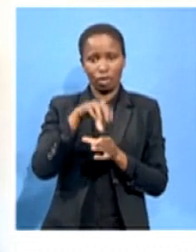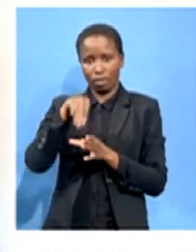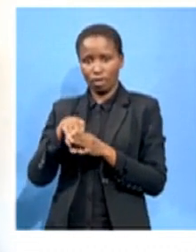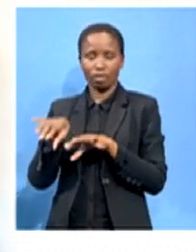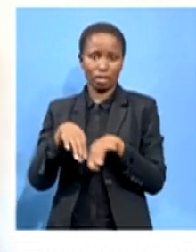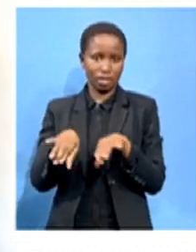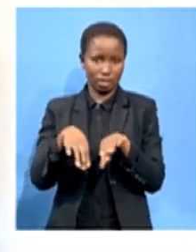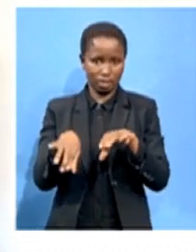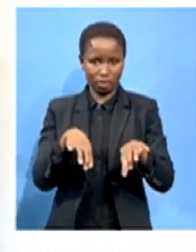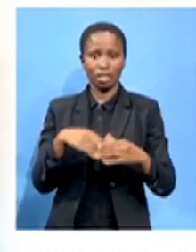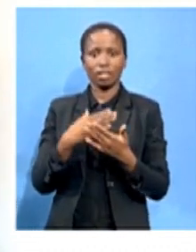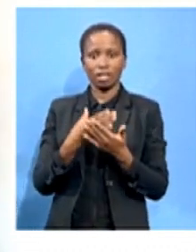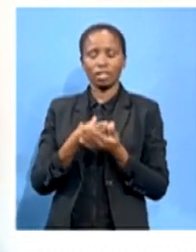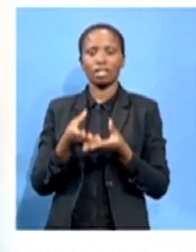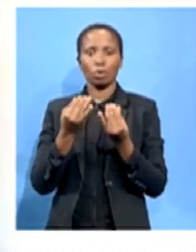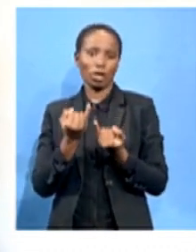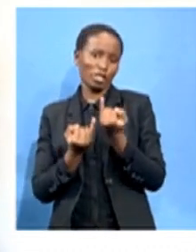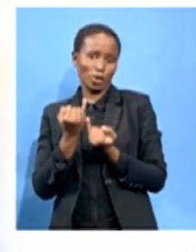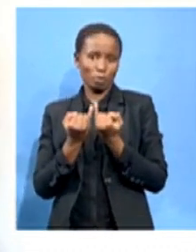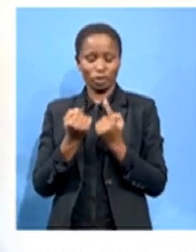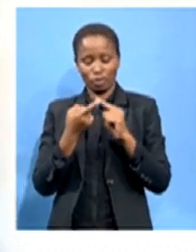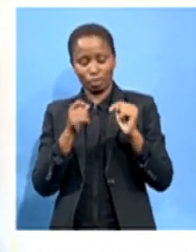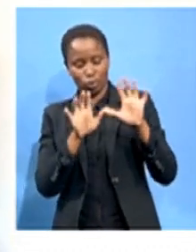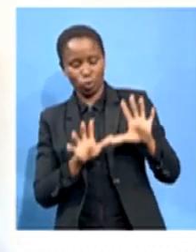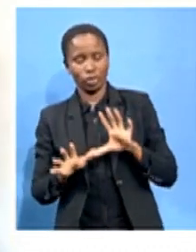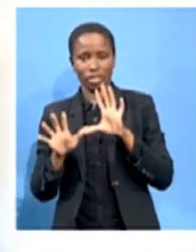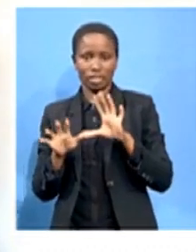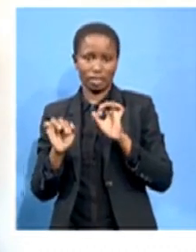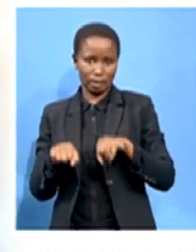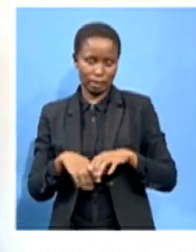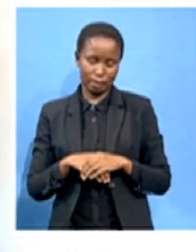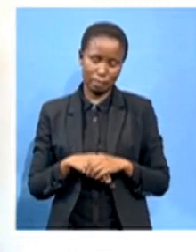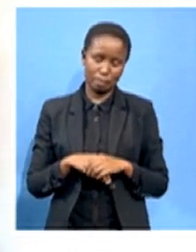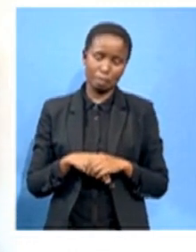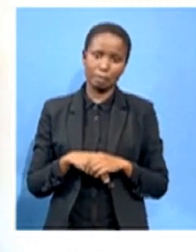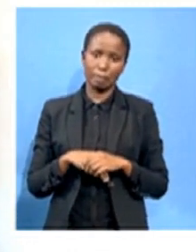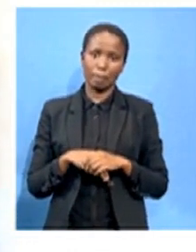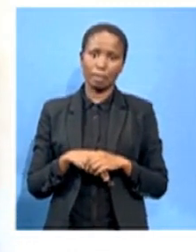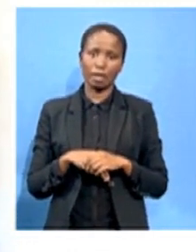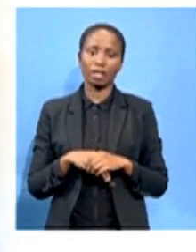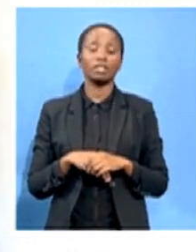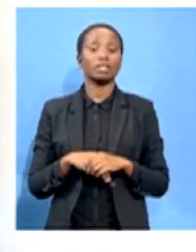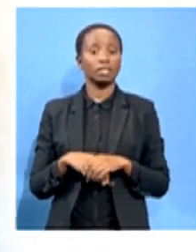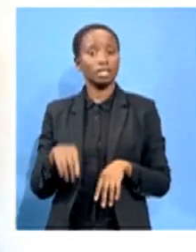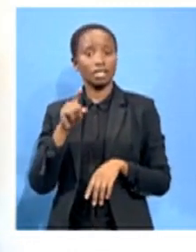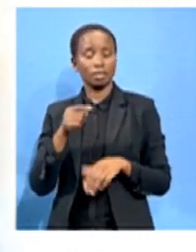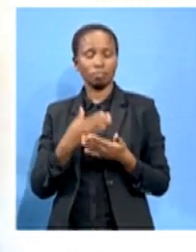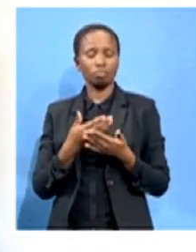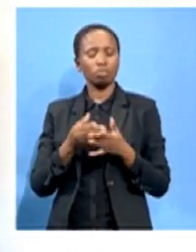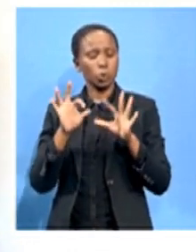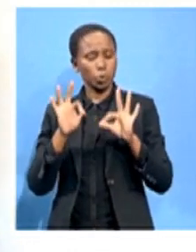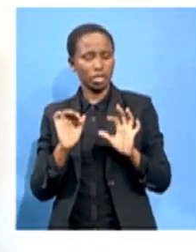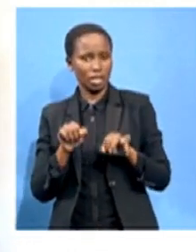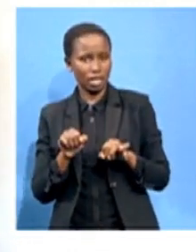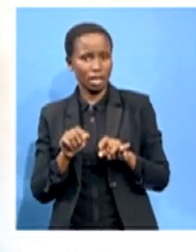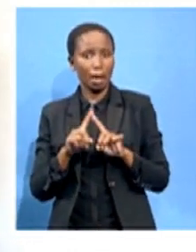continent. But investment in infrastructure, absolutely necessary as it is not sufficient. We also need to